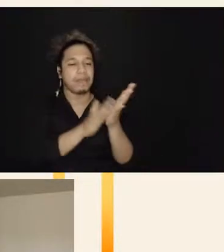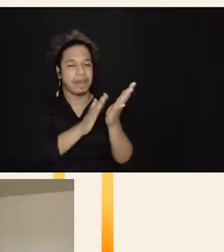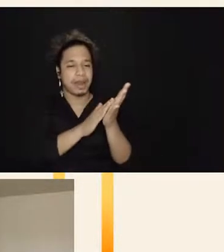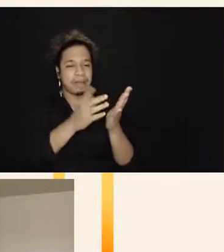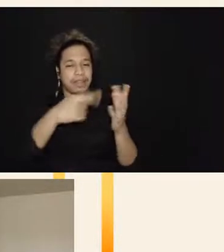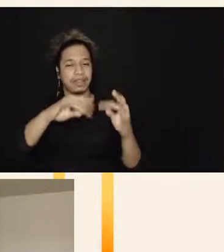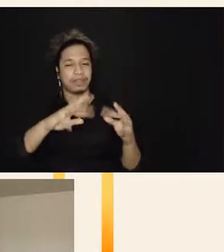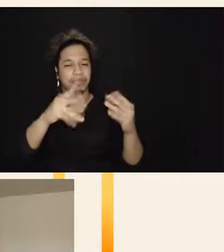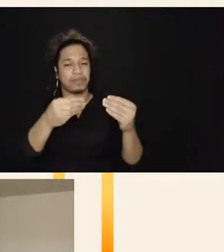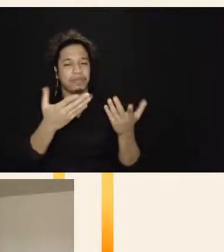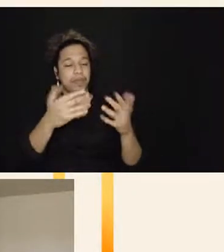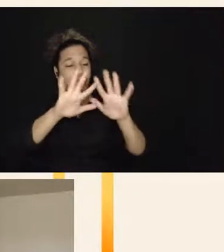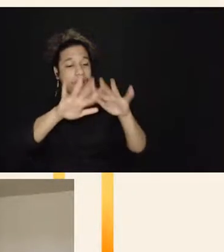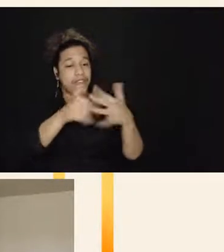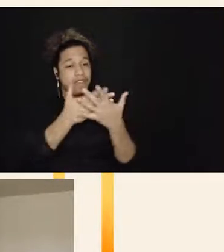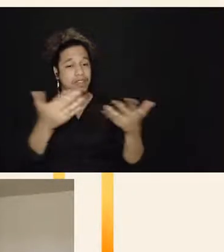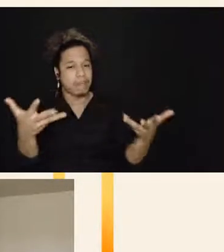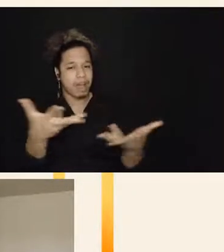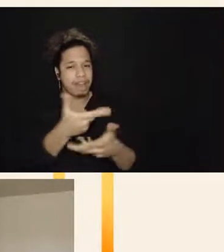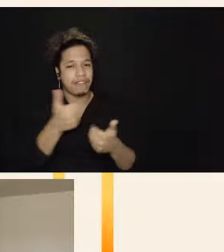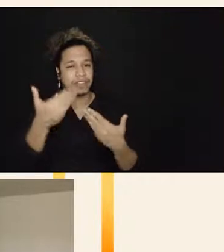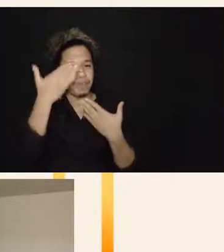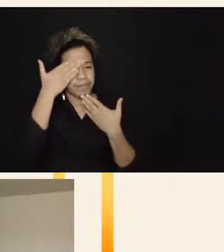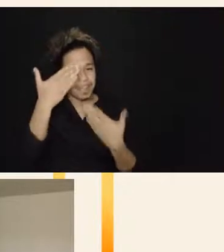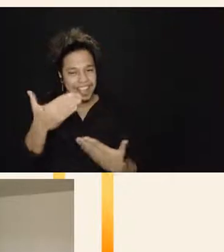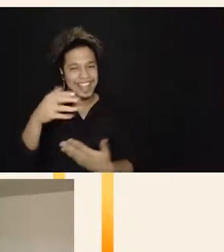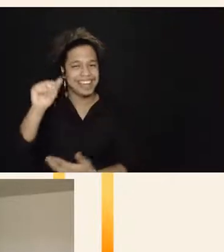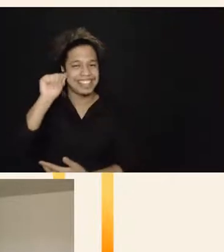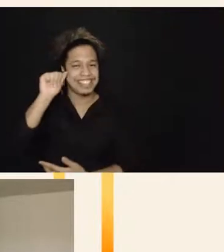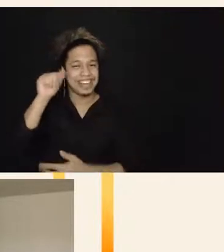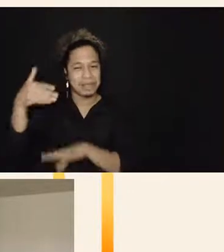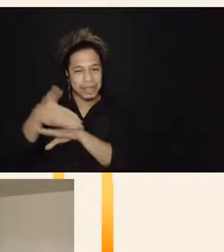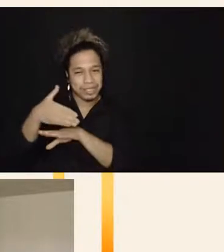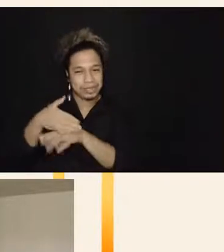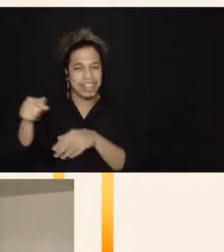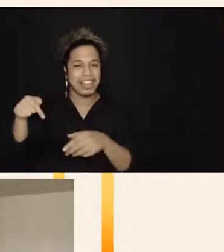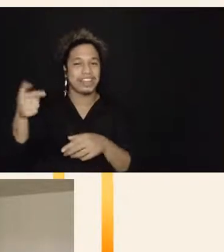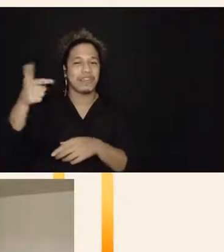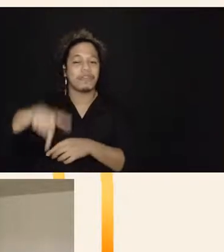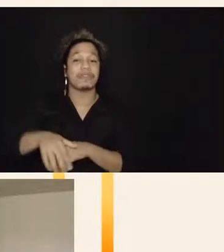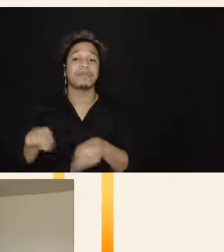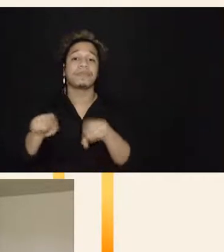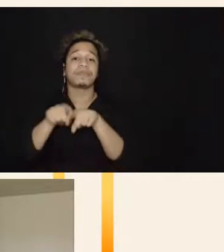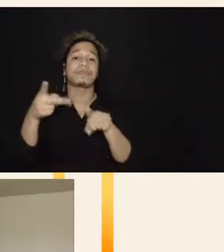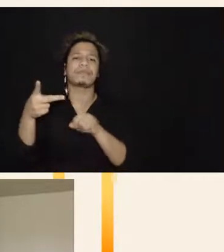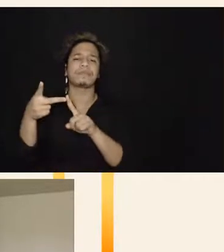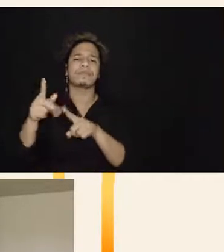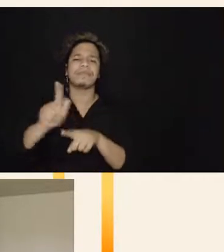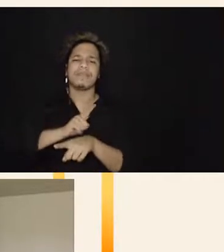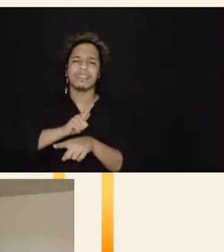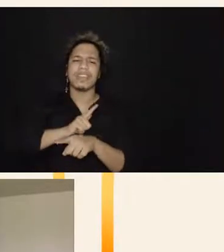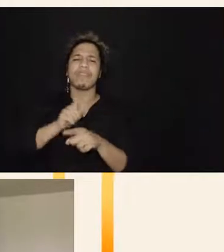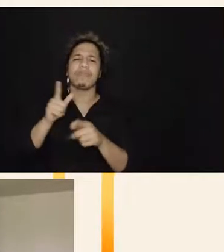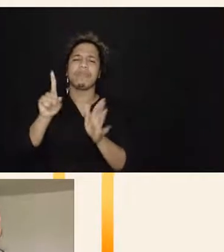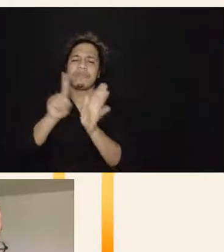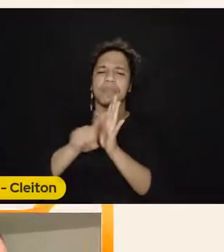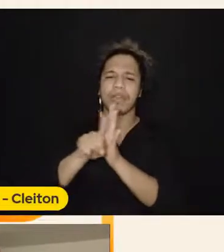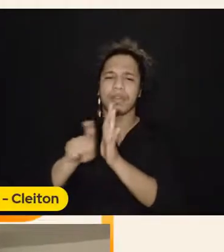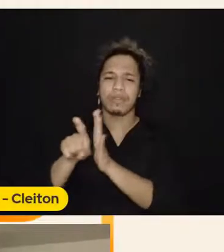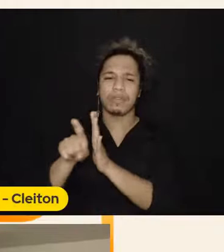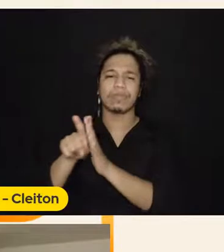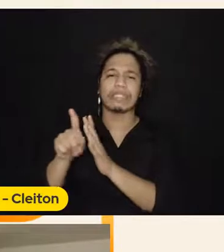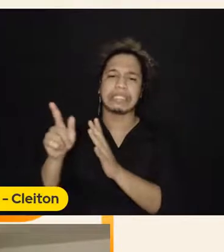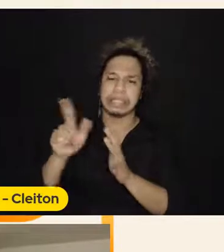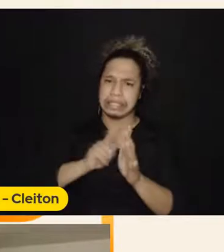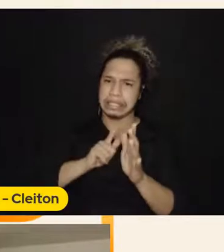So thank you, Angelica, for being here with us today. We have questions. Can we go with